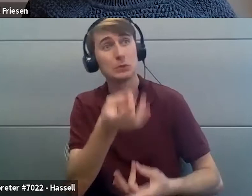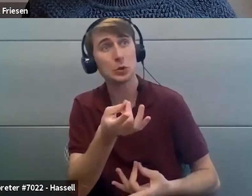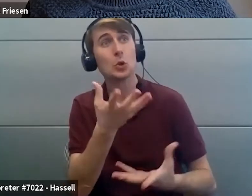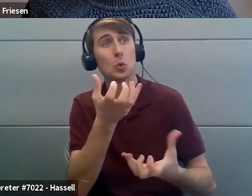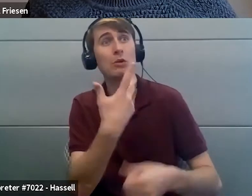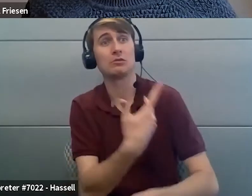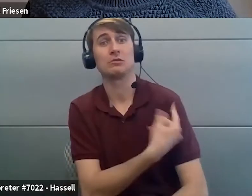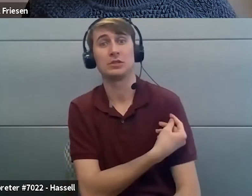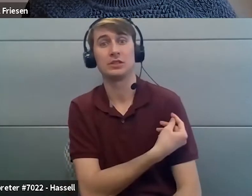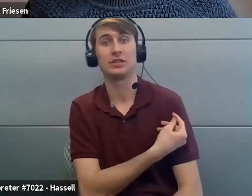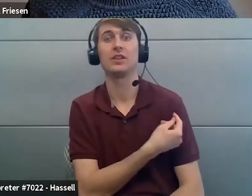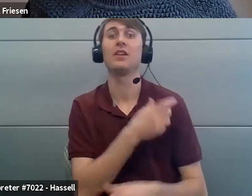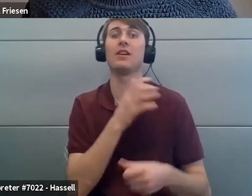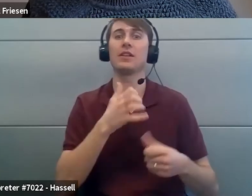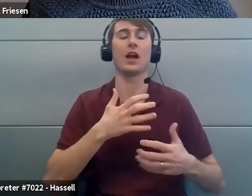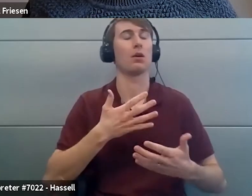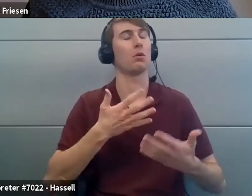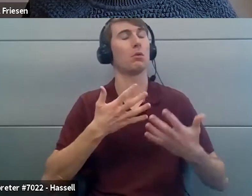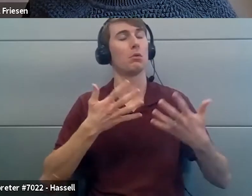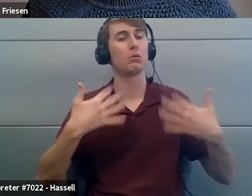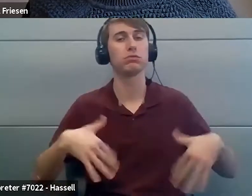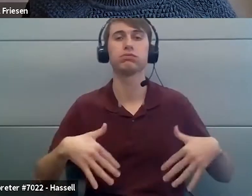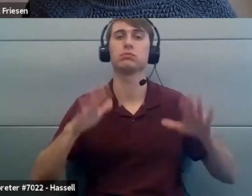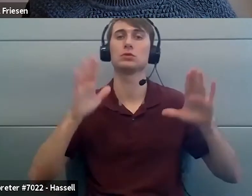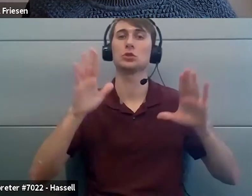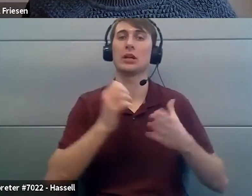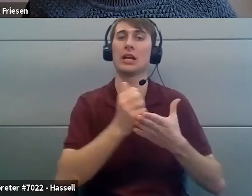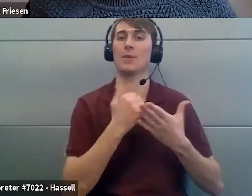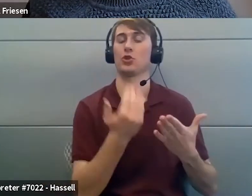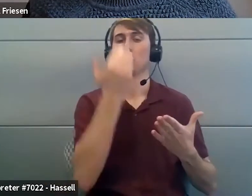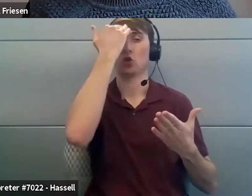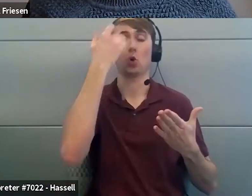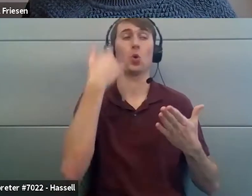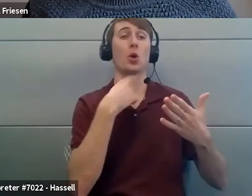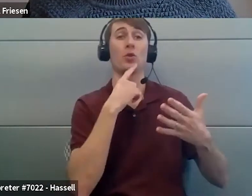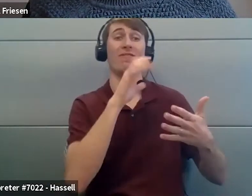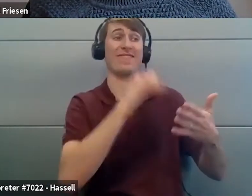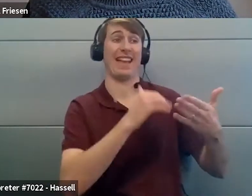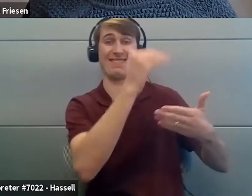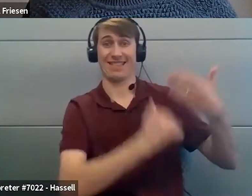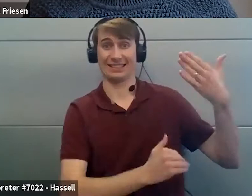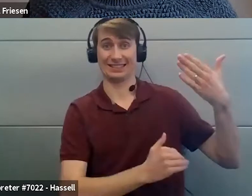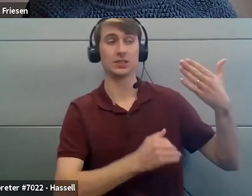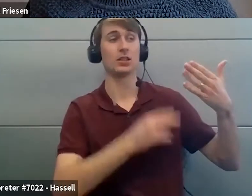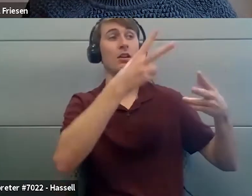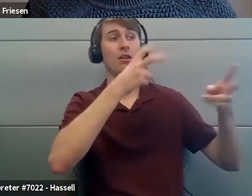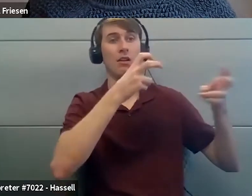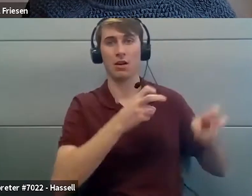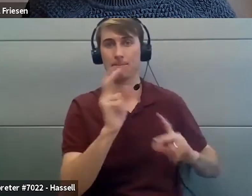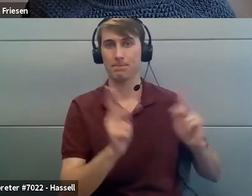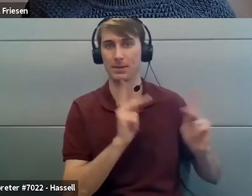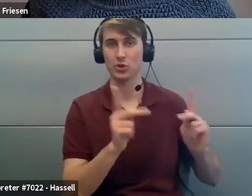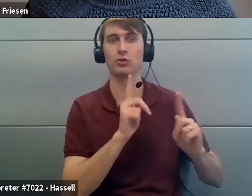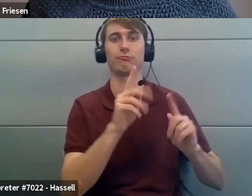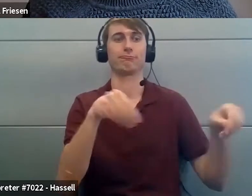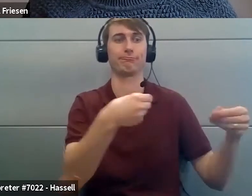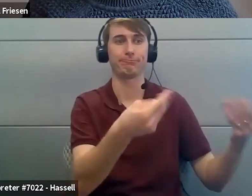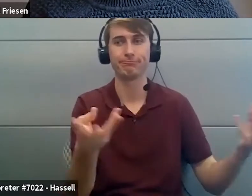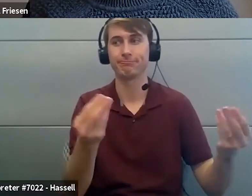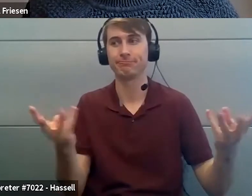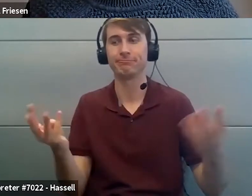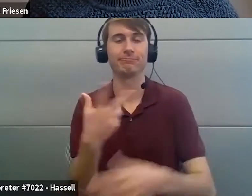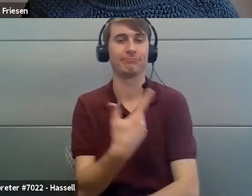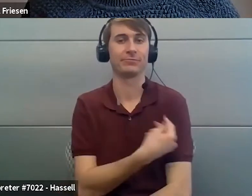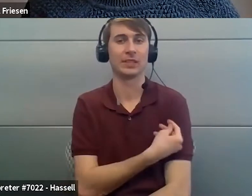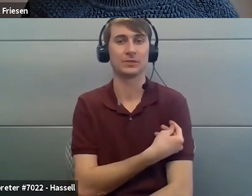interest form to get the vaccine. And we are actually pulling from that list. So all of the things that we've been saying